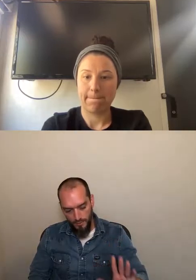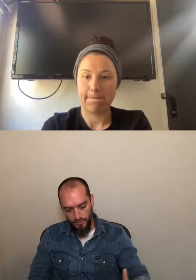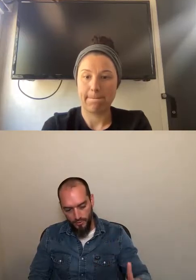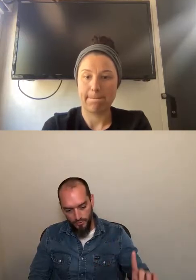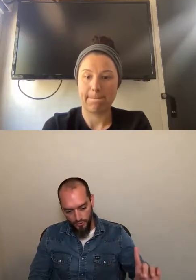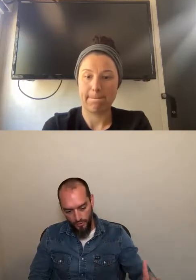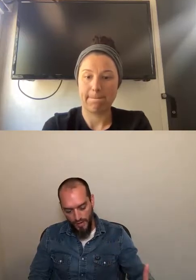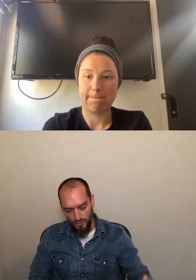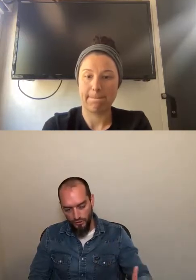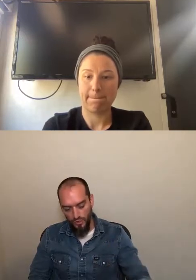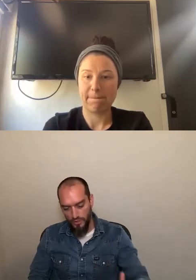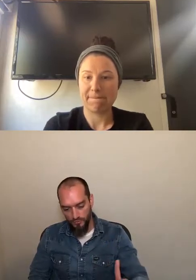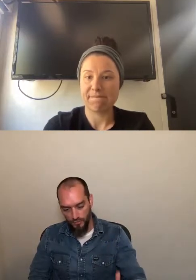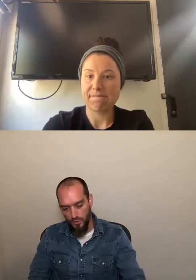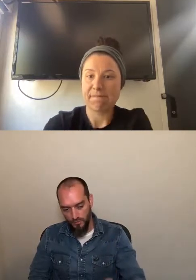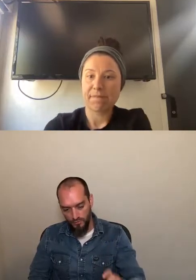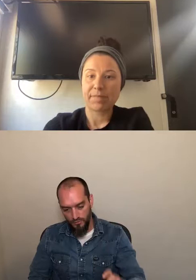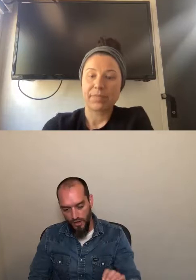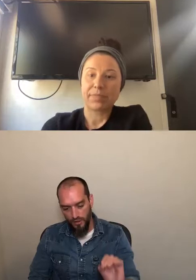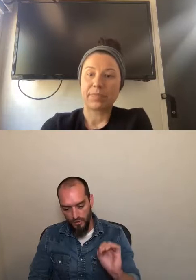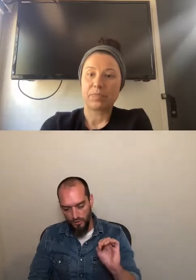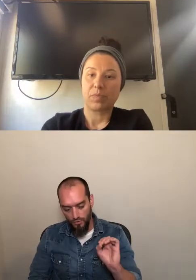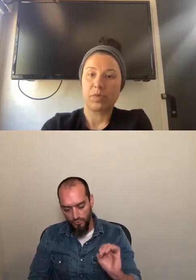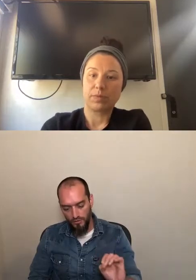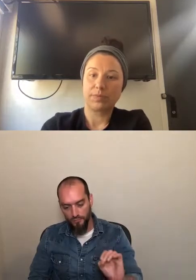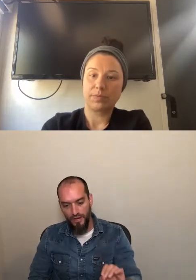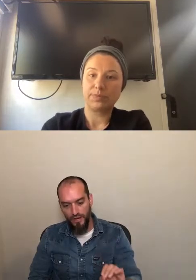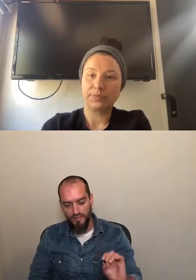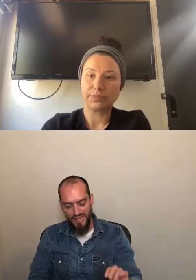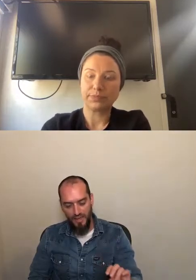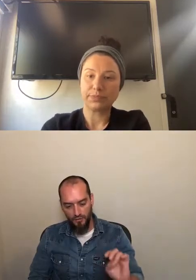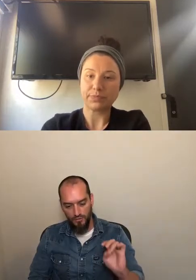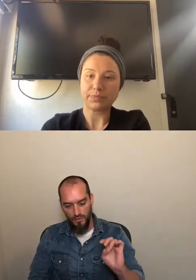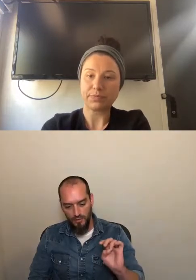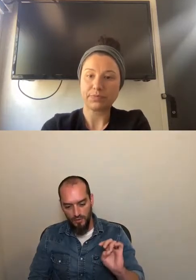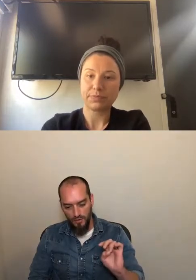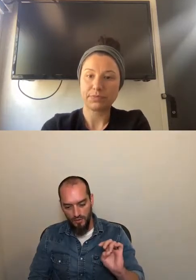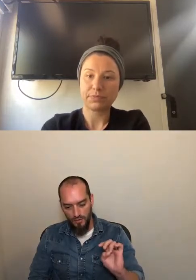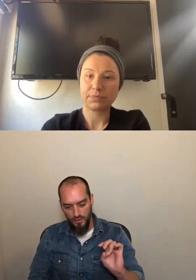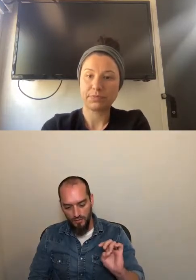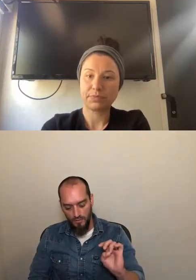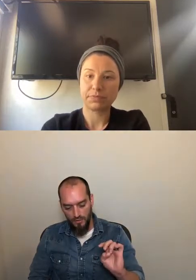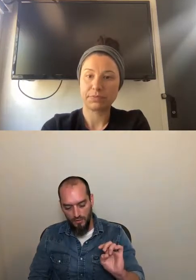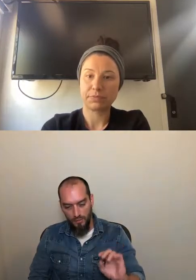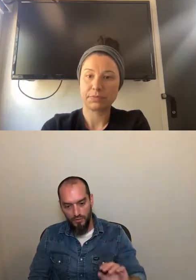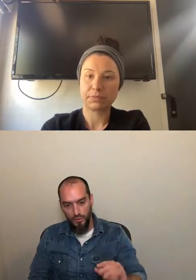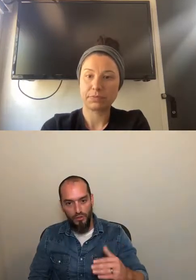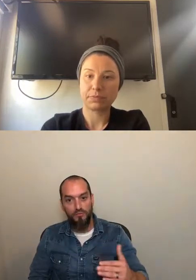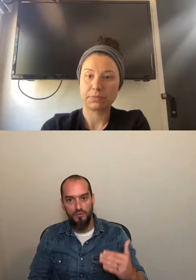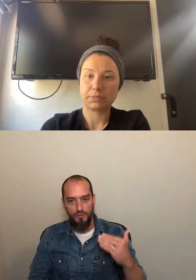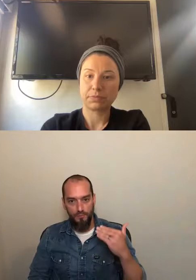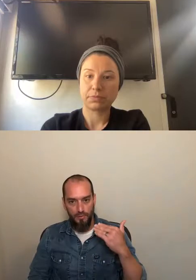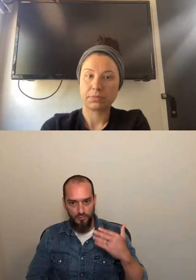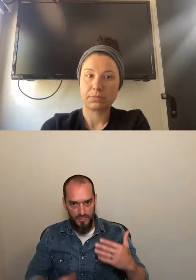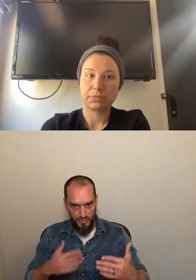when people are going through their own house looking for mold, they're really breaking it down on a micro